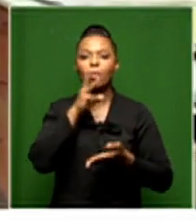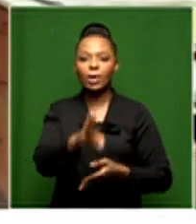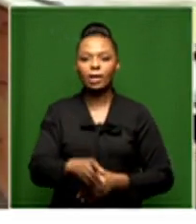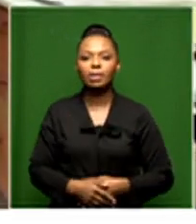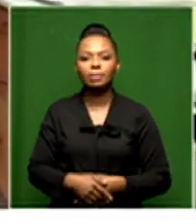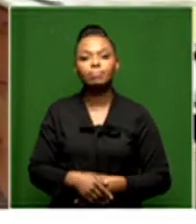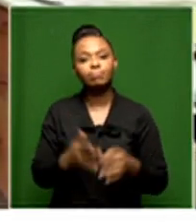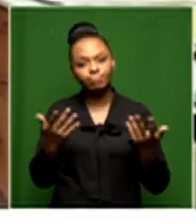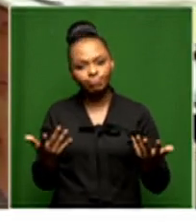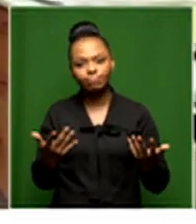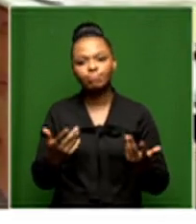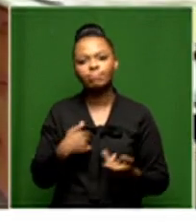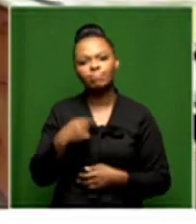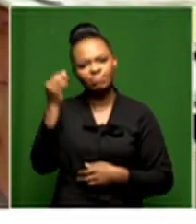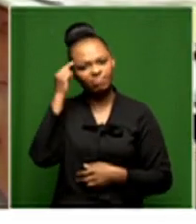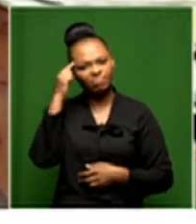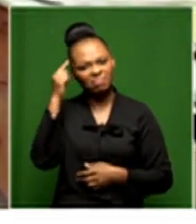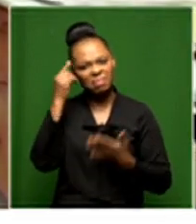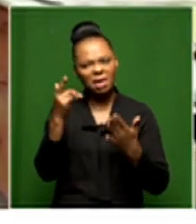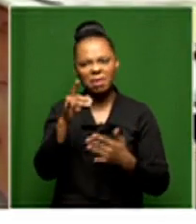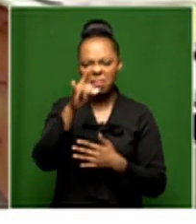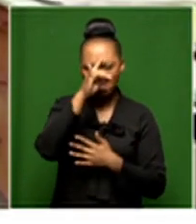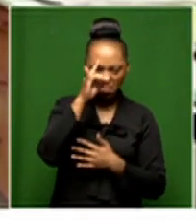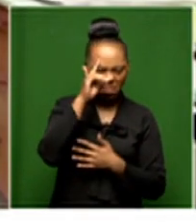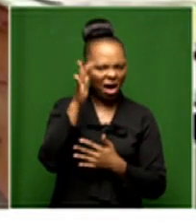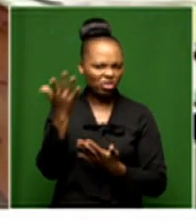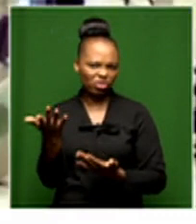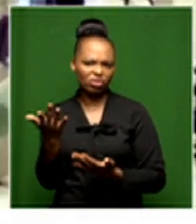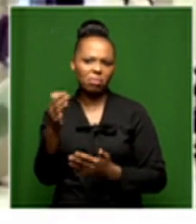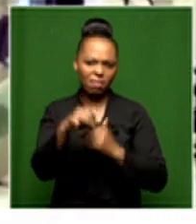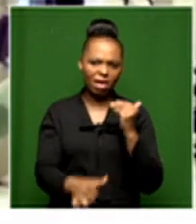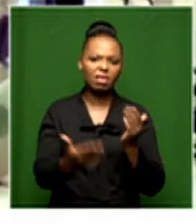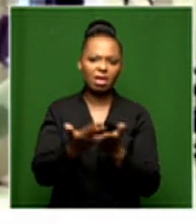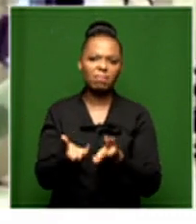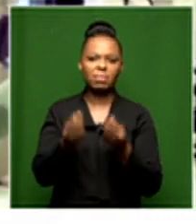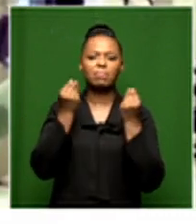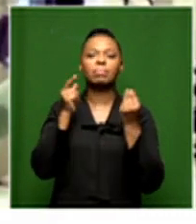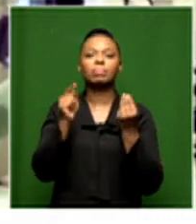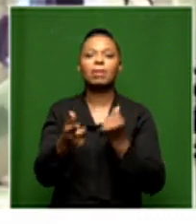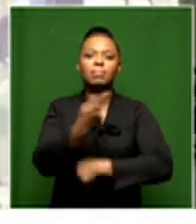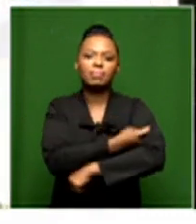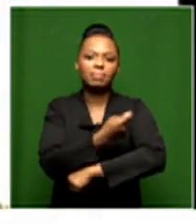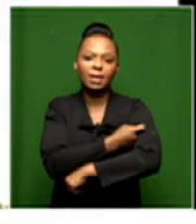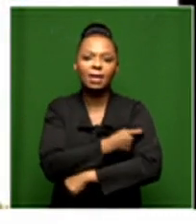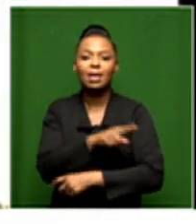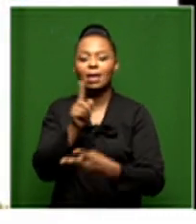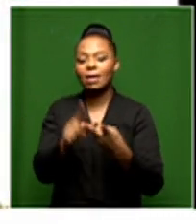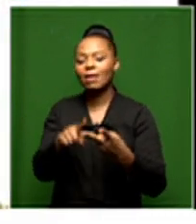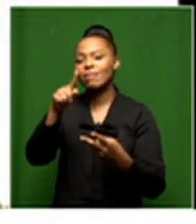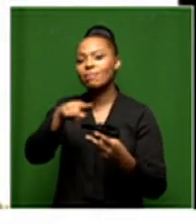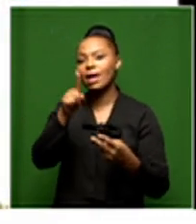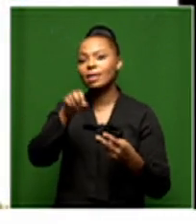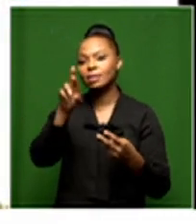that those supplies will come through around March. And then the Pfizer vaccine is mainly going to be available